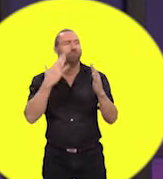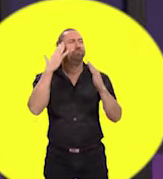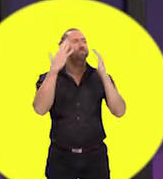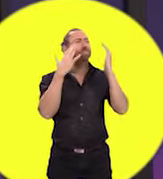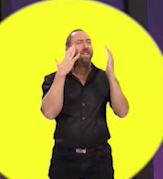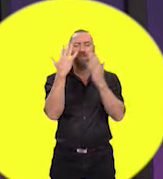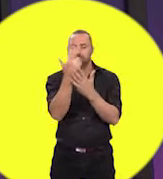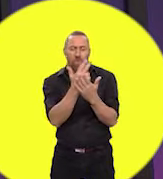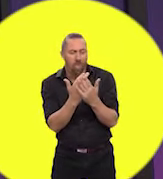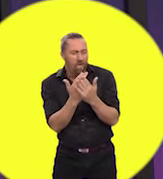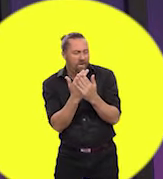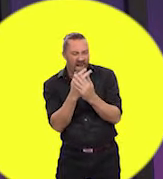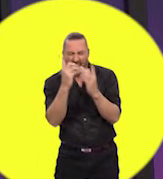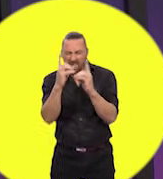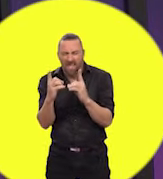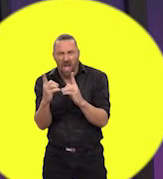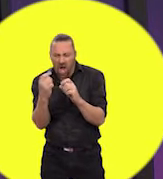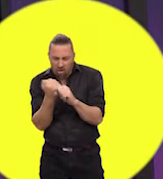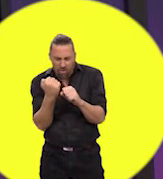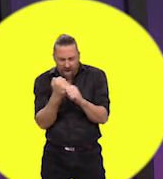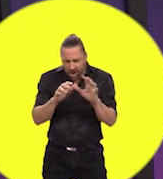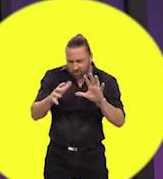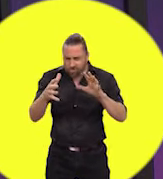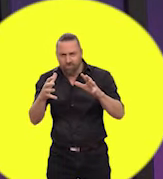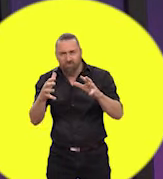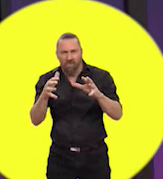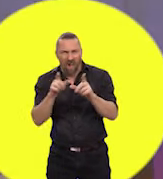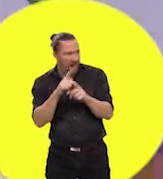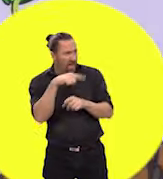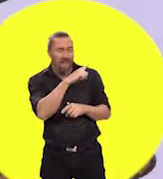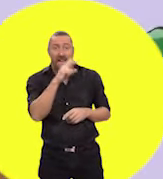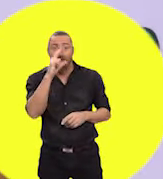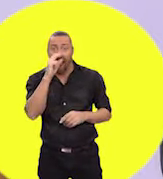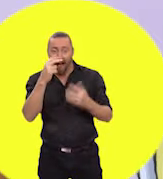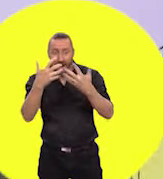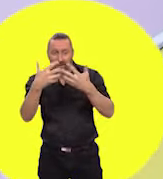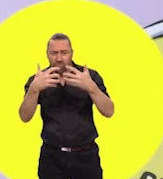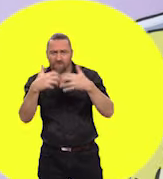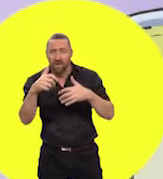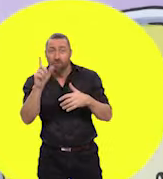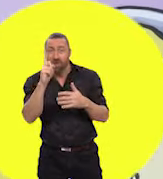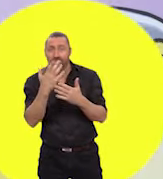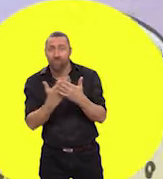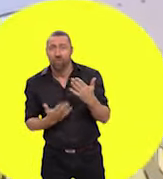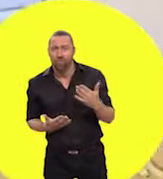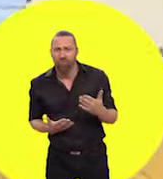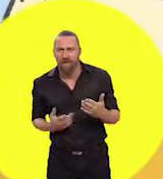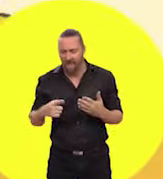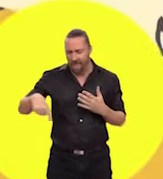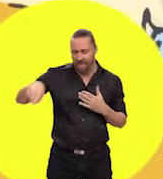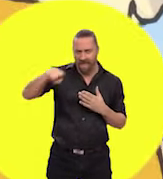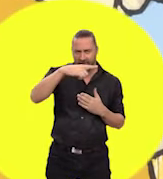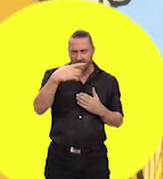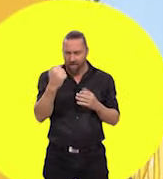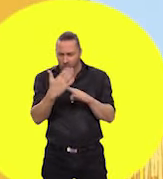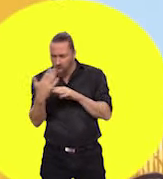draw, design and create, just like the young engineers in today's story? They had a lot of fun working together to solve